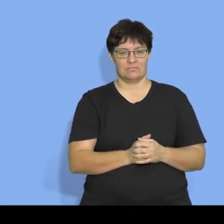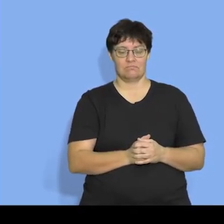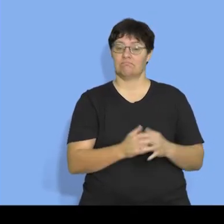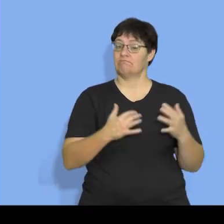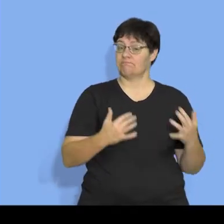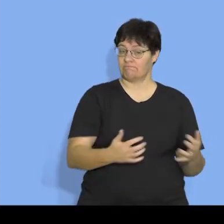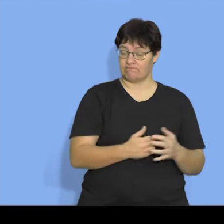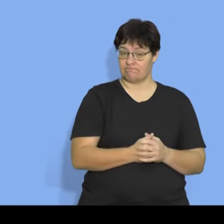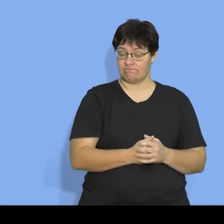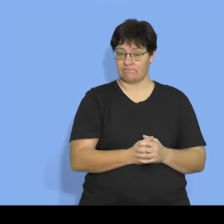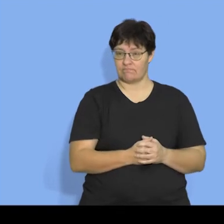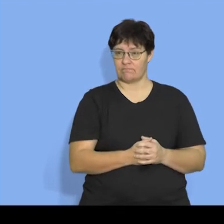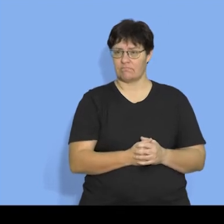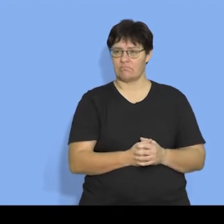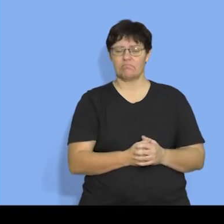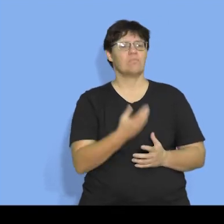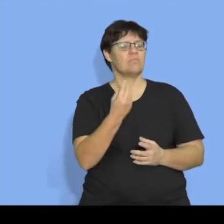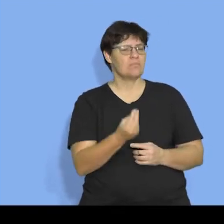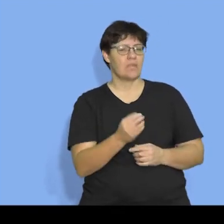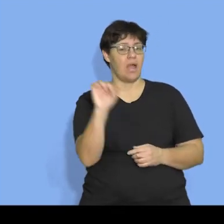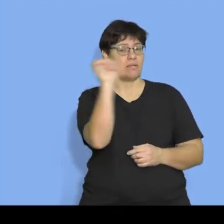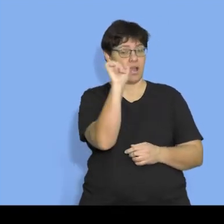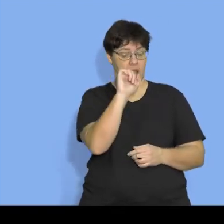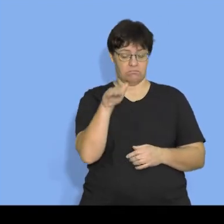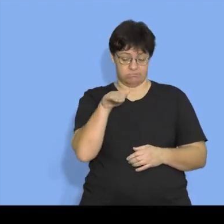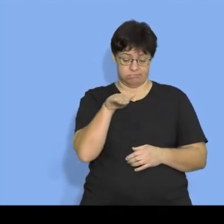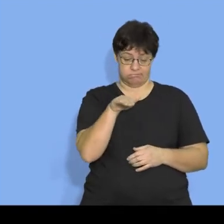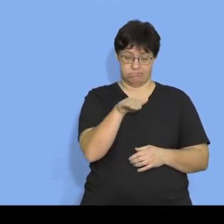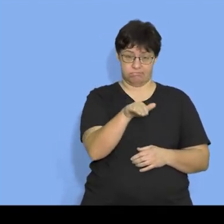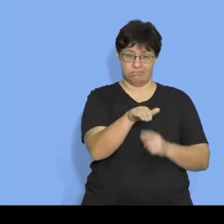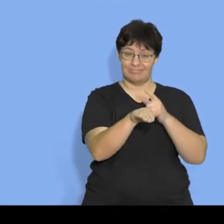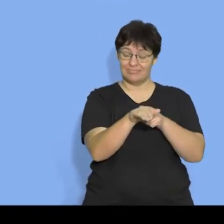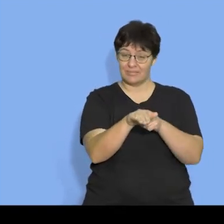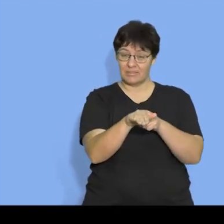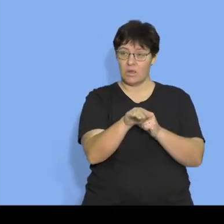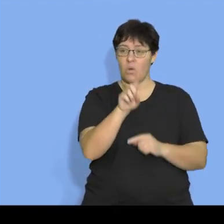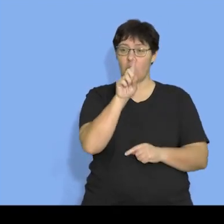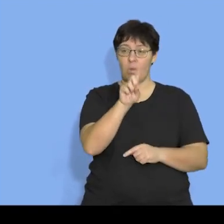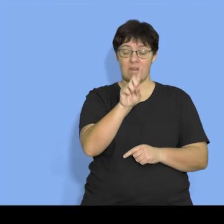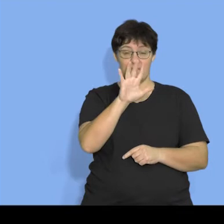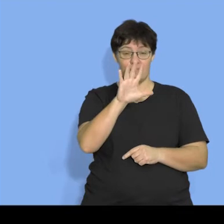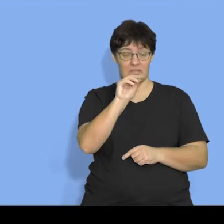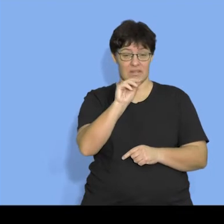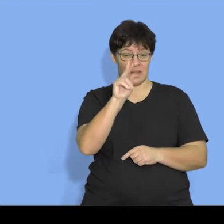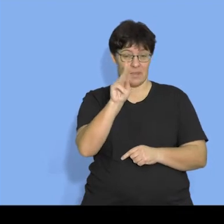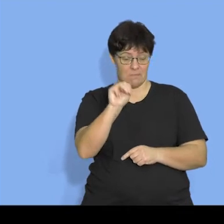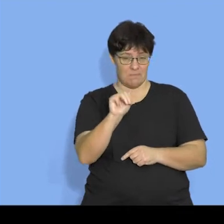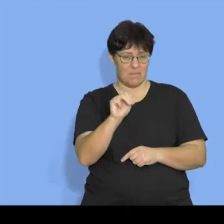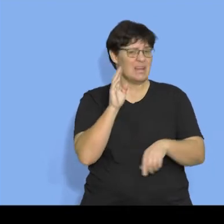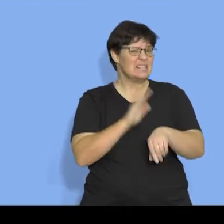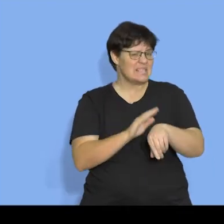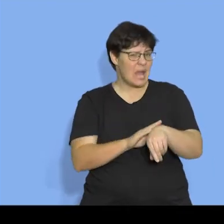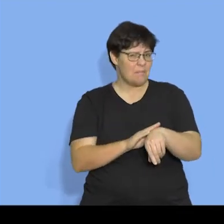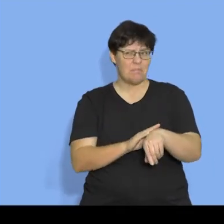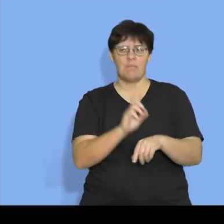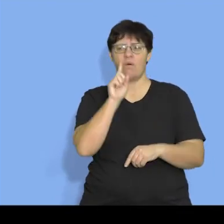So here we have a car drives 150 kilometers in 1.5 hours.